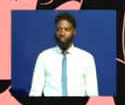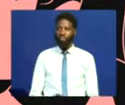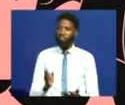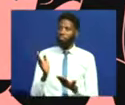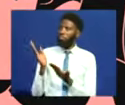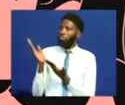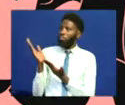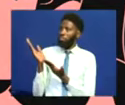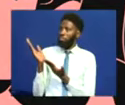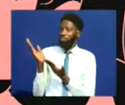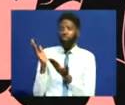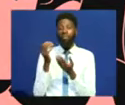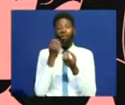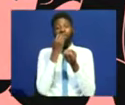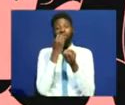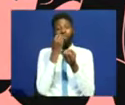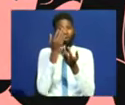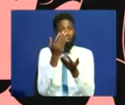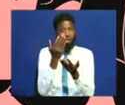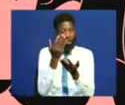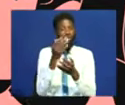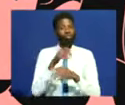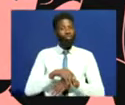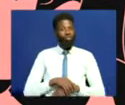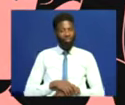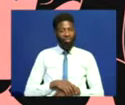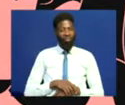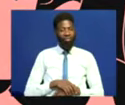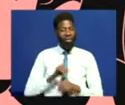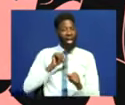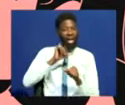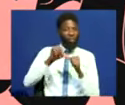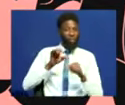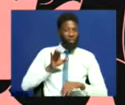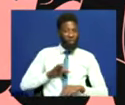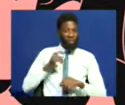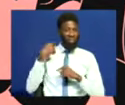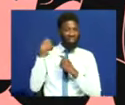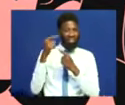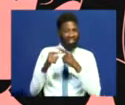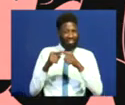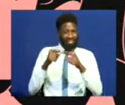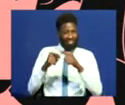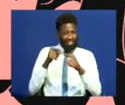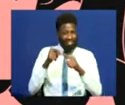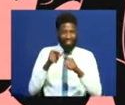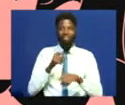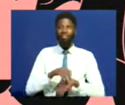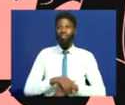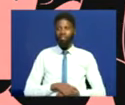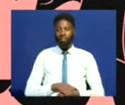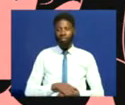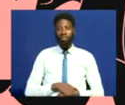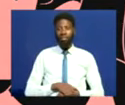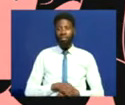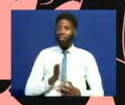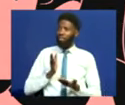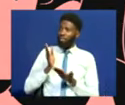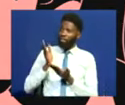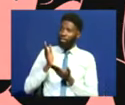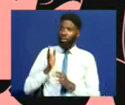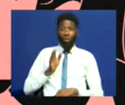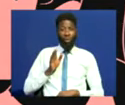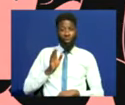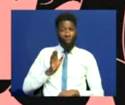those graphics. We start off what femicide represented to this particular country. It represented the most extreme form of violence against